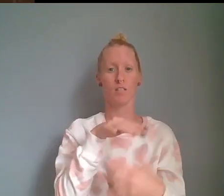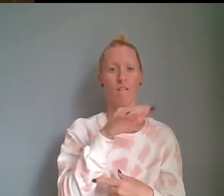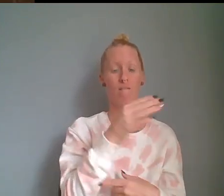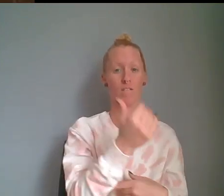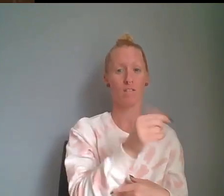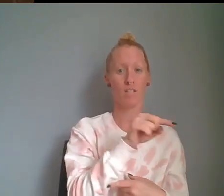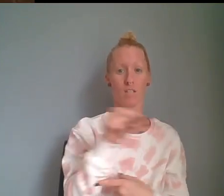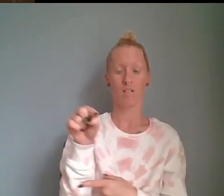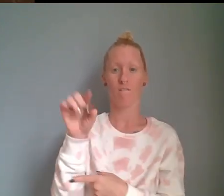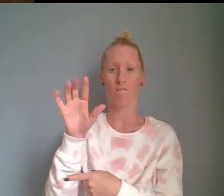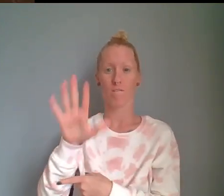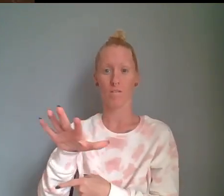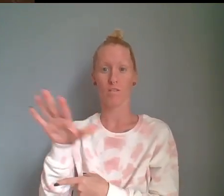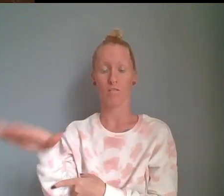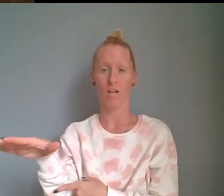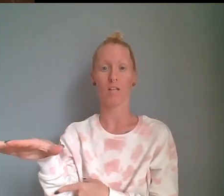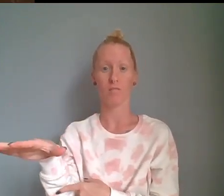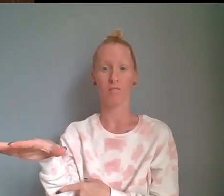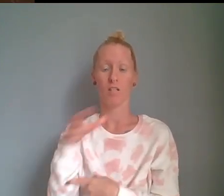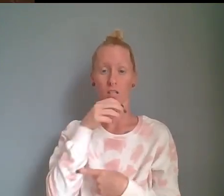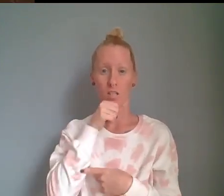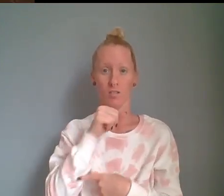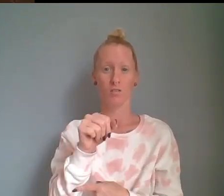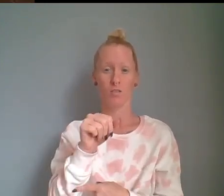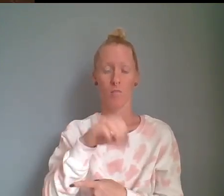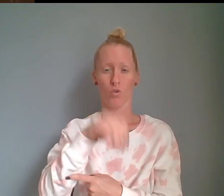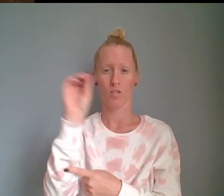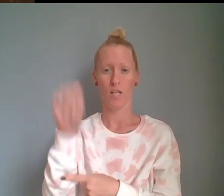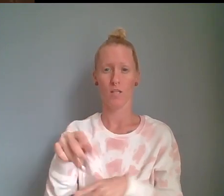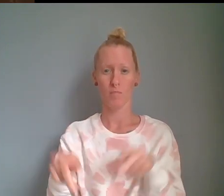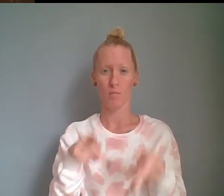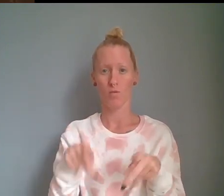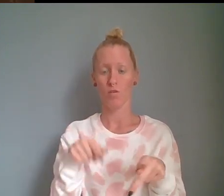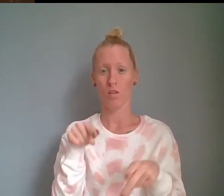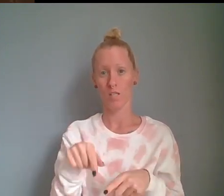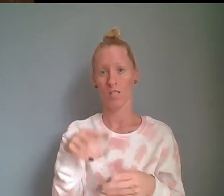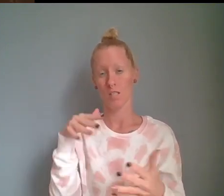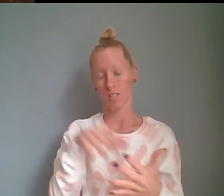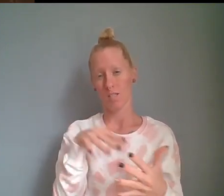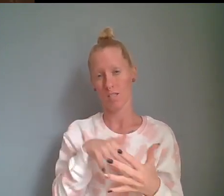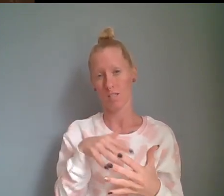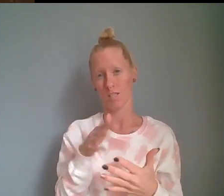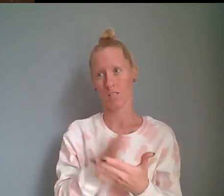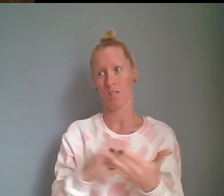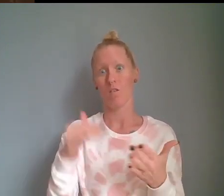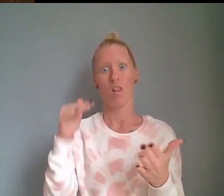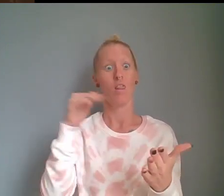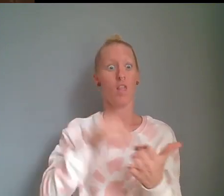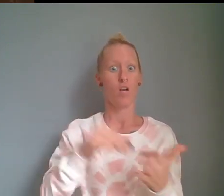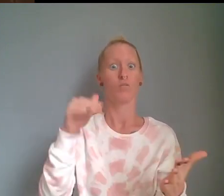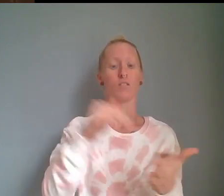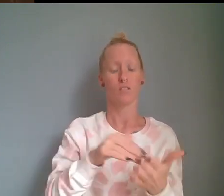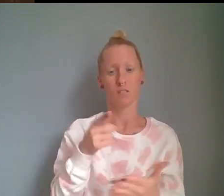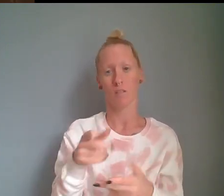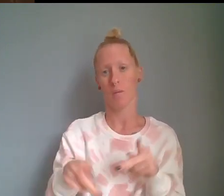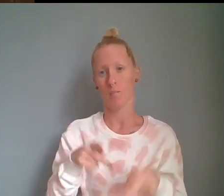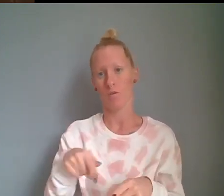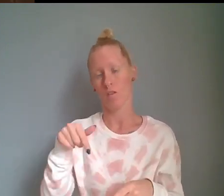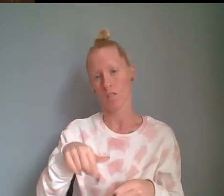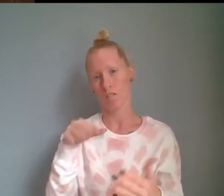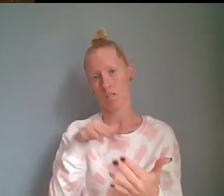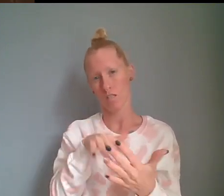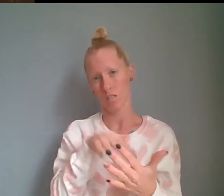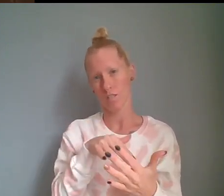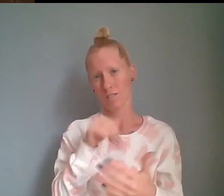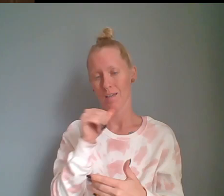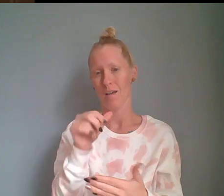55. And these are the percentage of people in the study, and there were several thousand people in the study. These